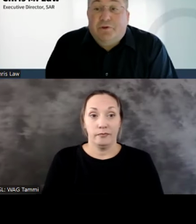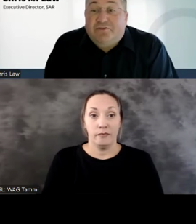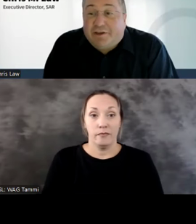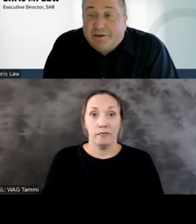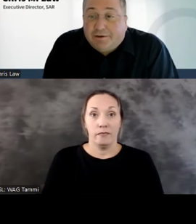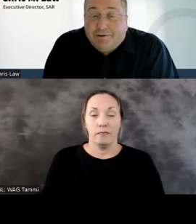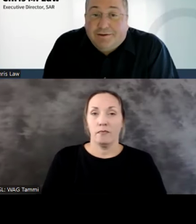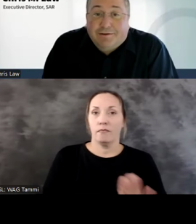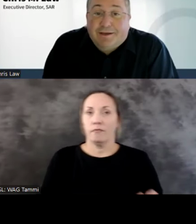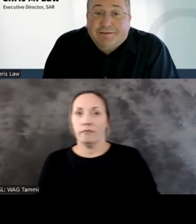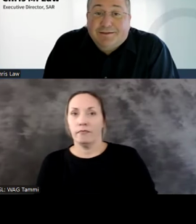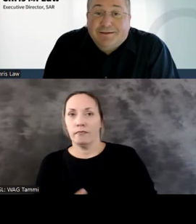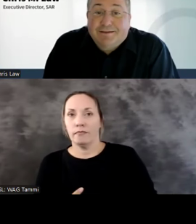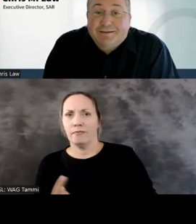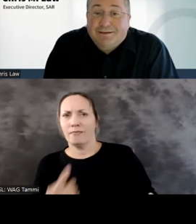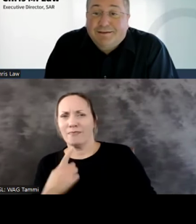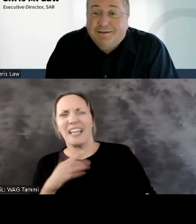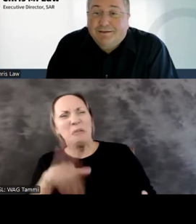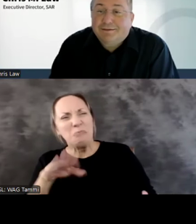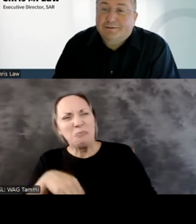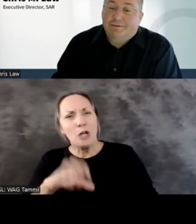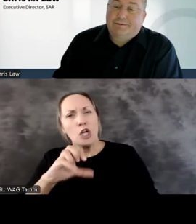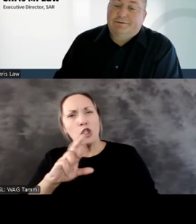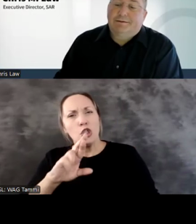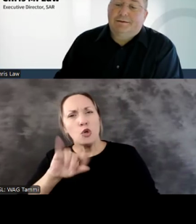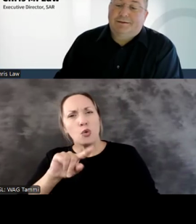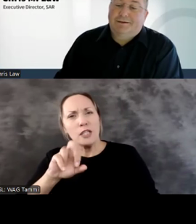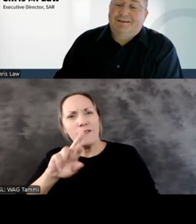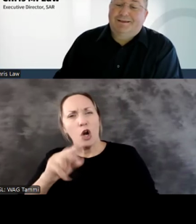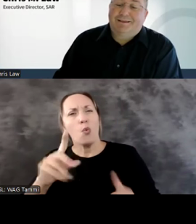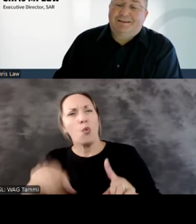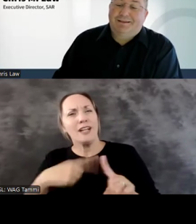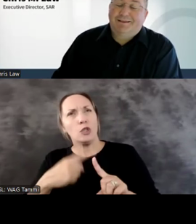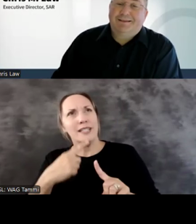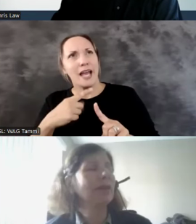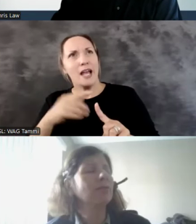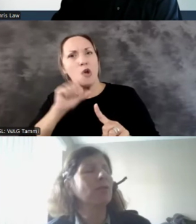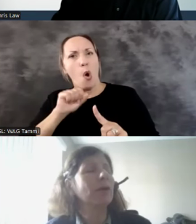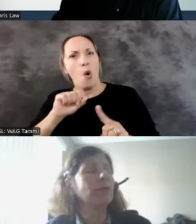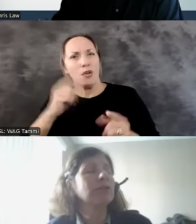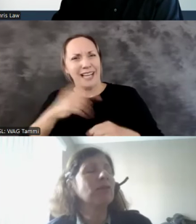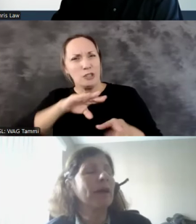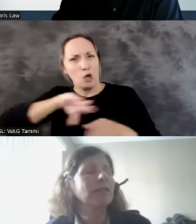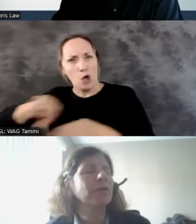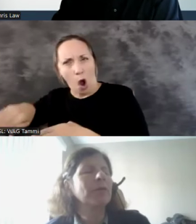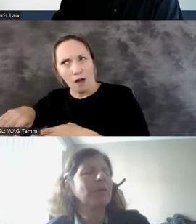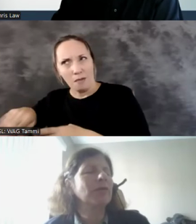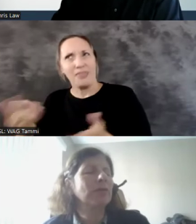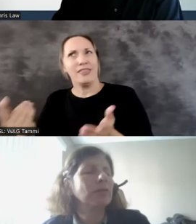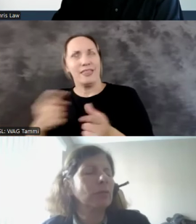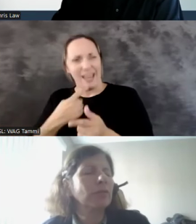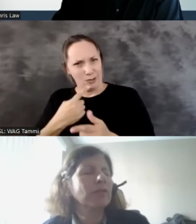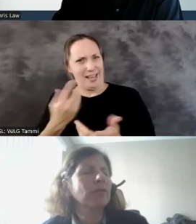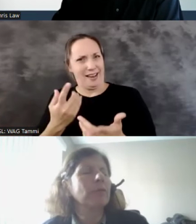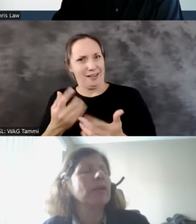Let's be optimistic. Yeah. Yes. So Christopher, when you say the old days are gone, today is the old days. So I want to take you back a little bit, maybe